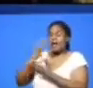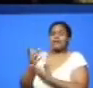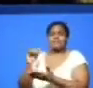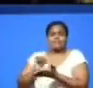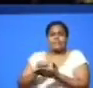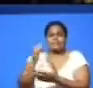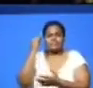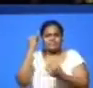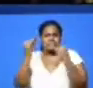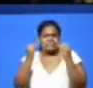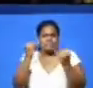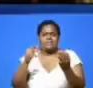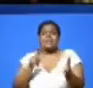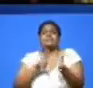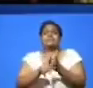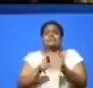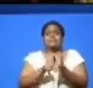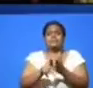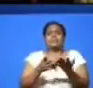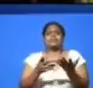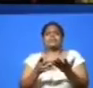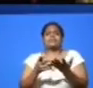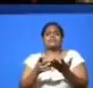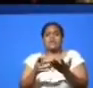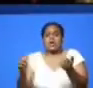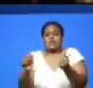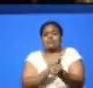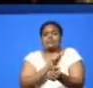also slaughtered God's word from